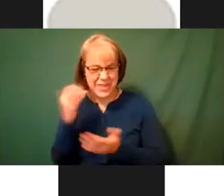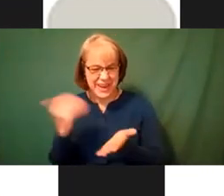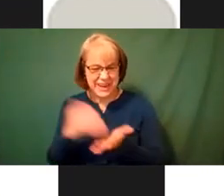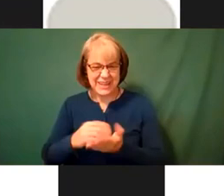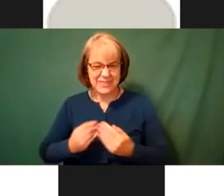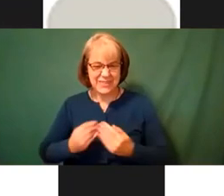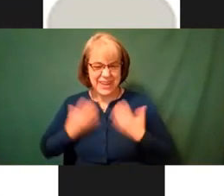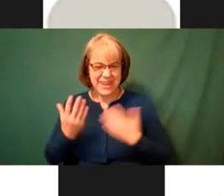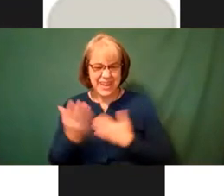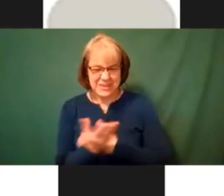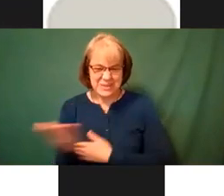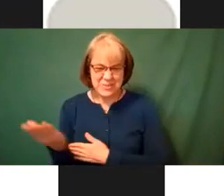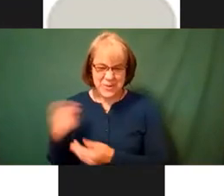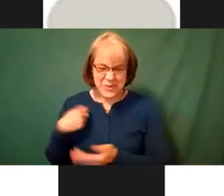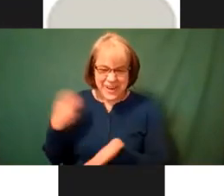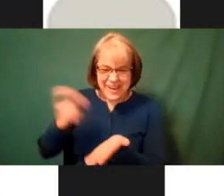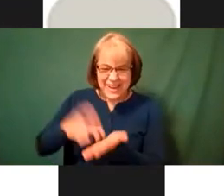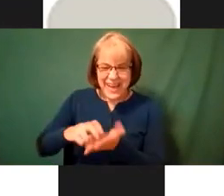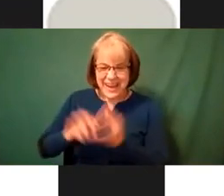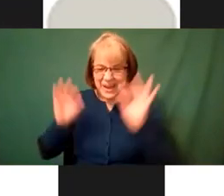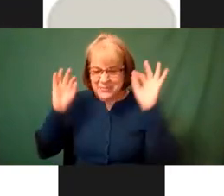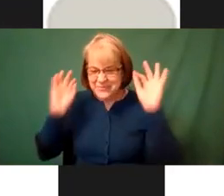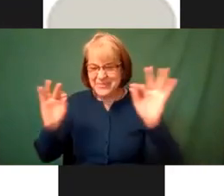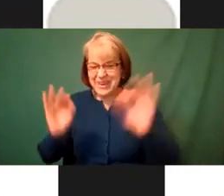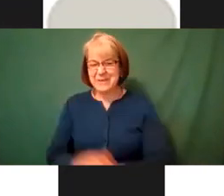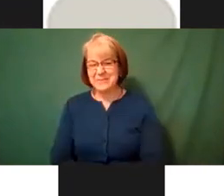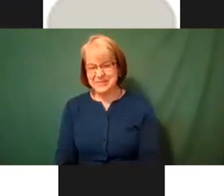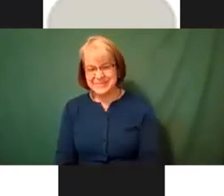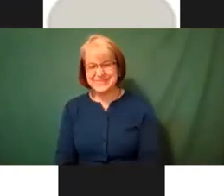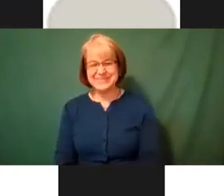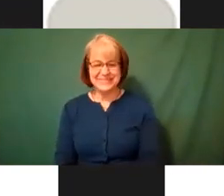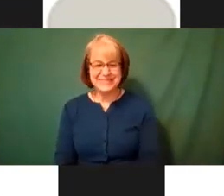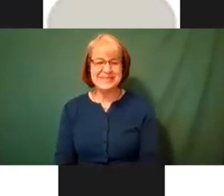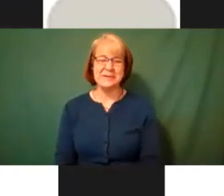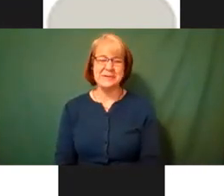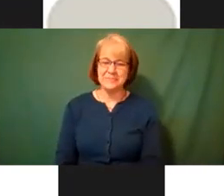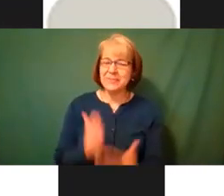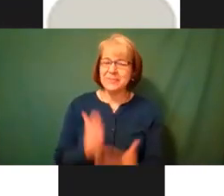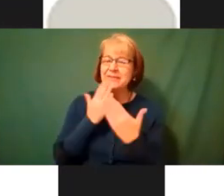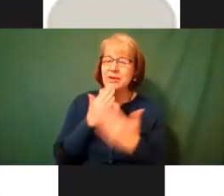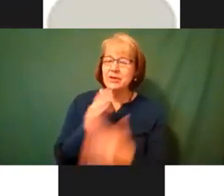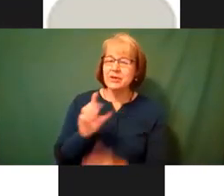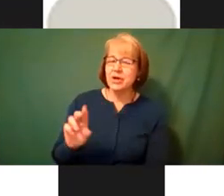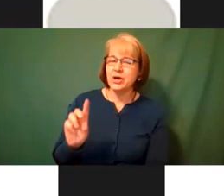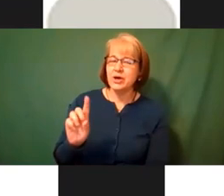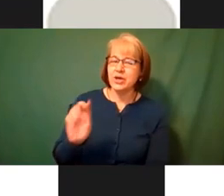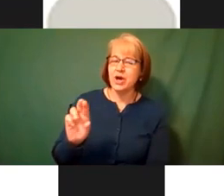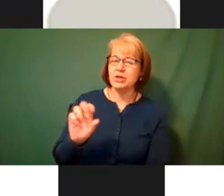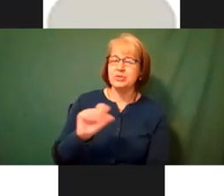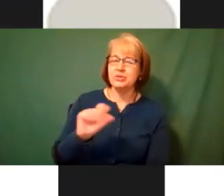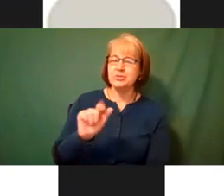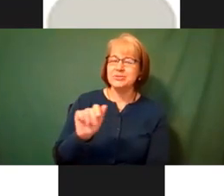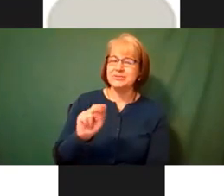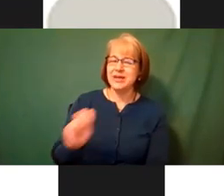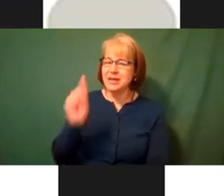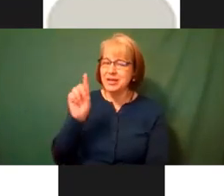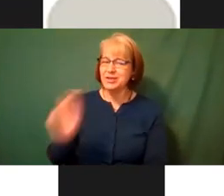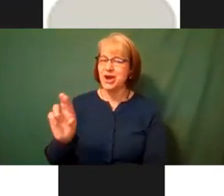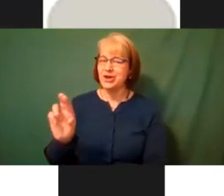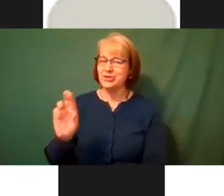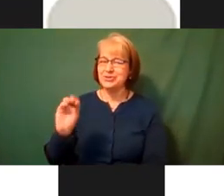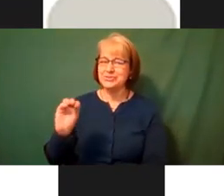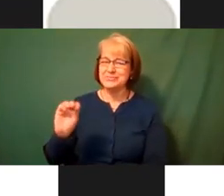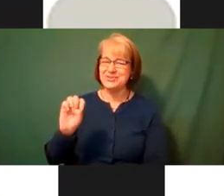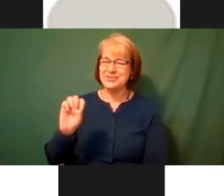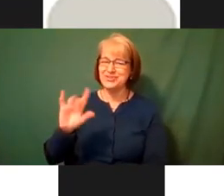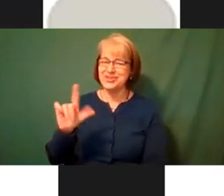know, it'd be fabulous. Thank you. I was going to say Dr. Suzanne and Dr. Mechelle for being here today.